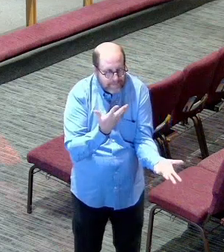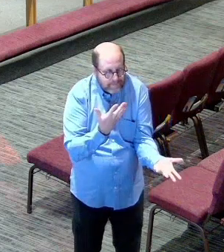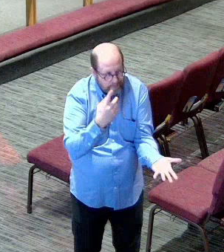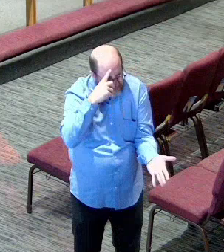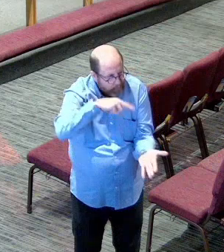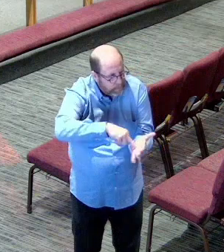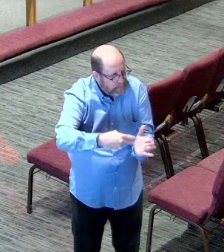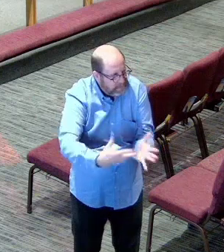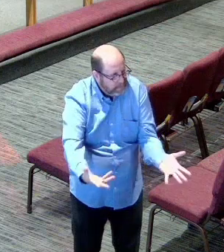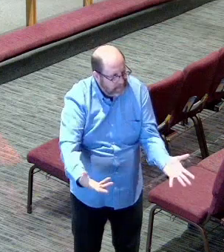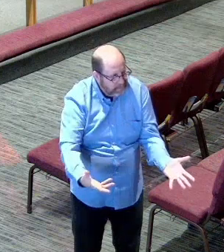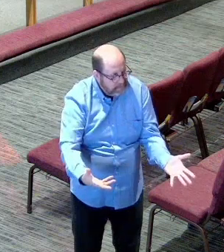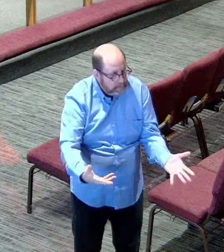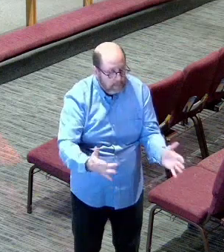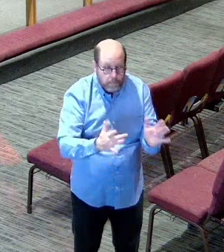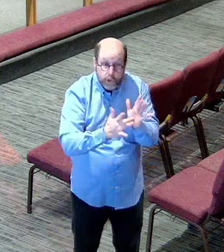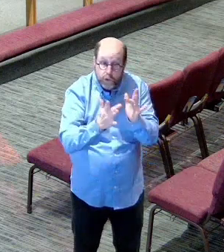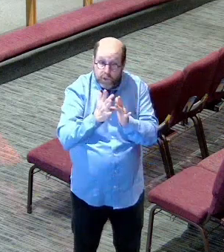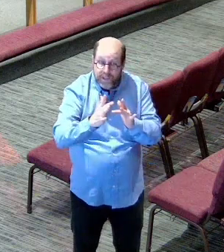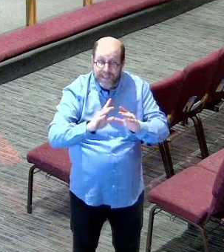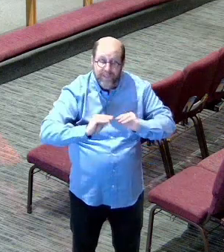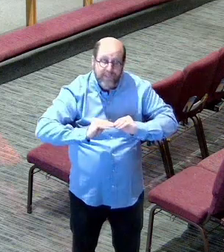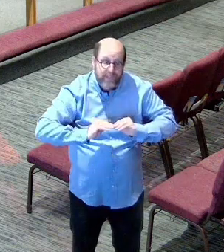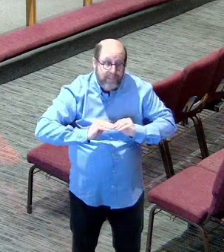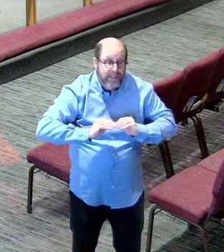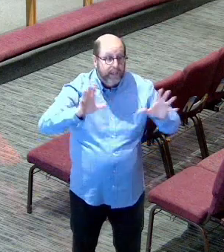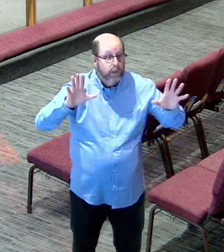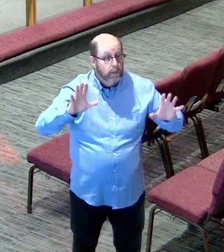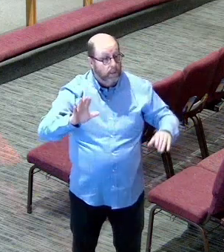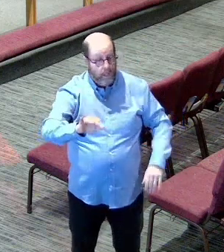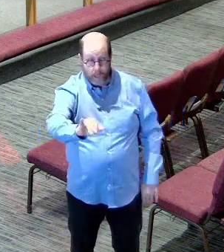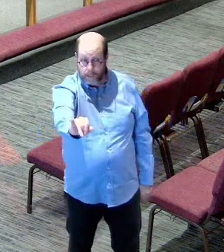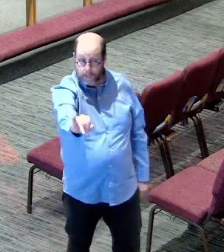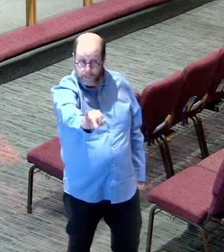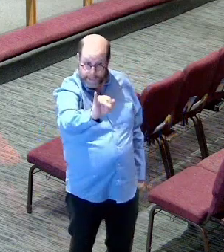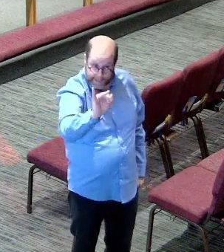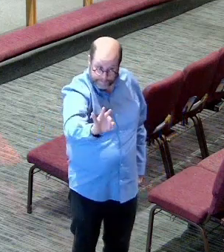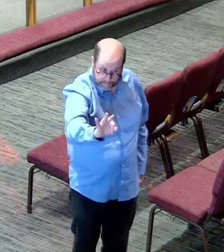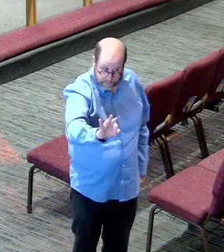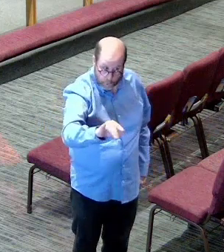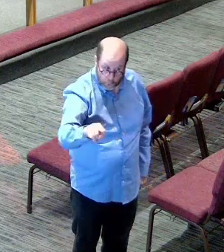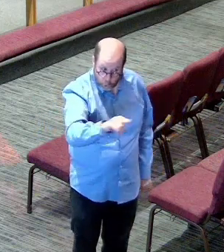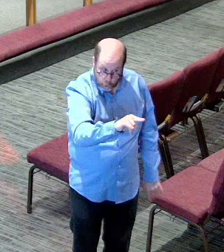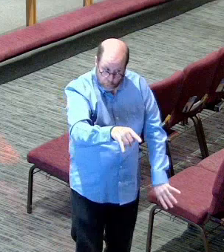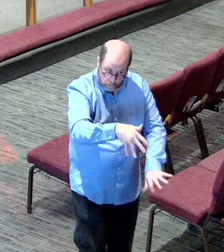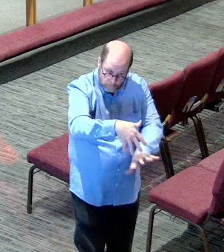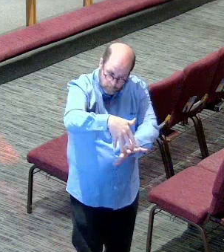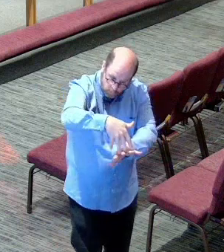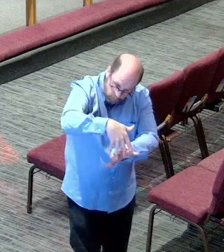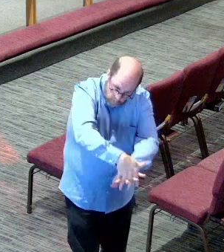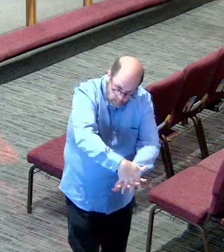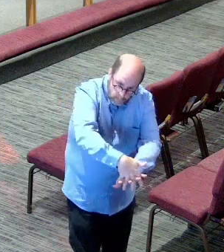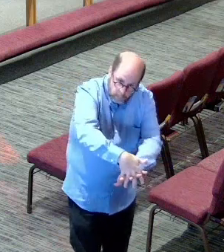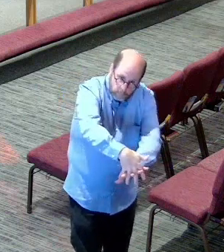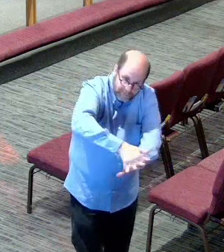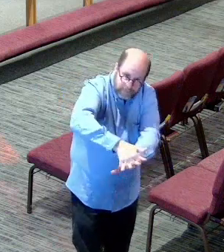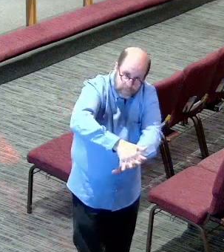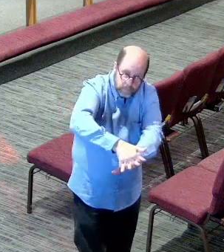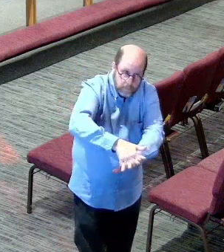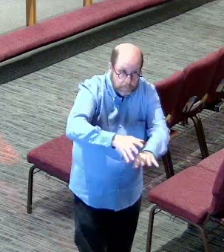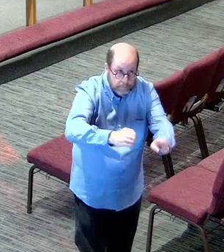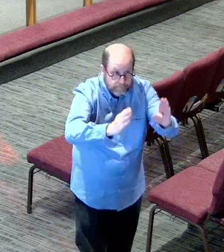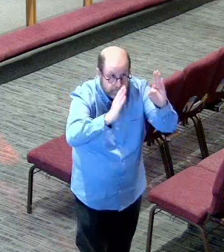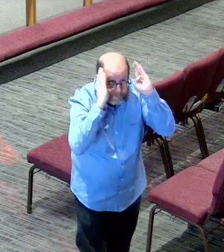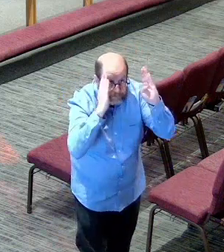Jesus' words are clear. If you abide in my word, that is, if you listen to